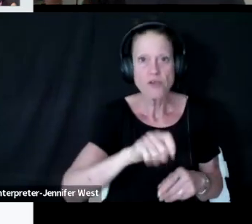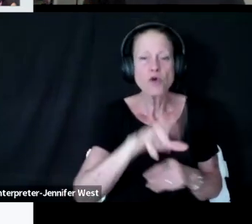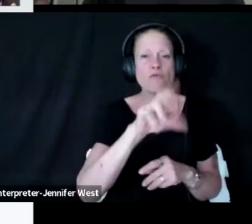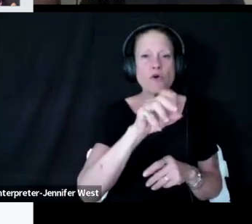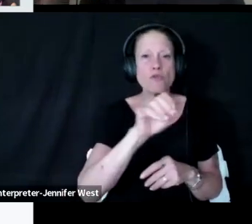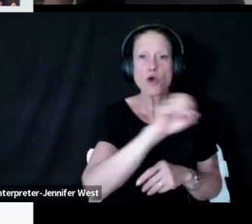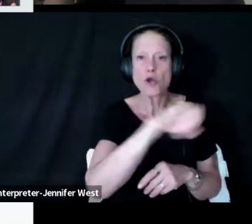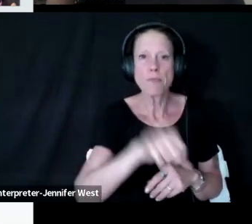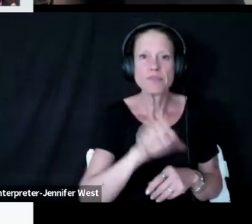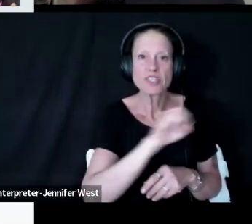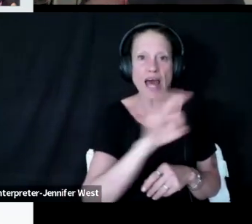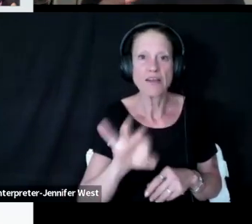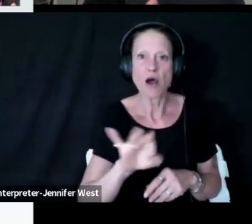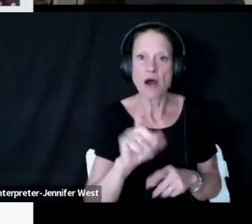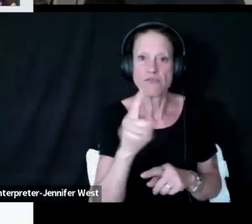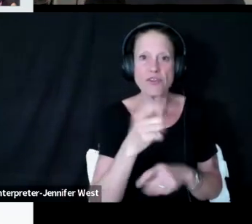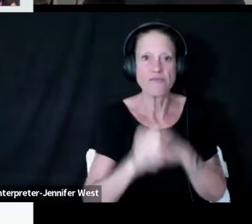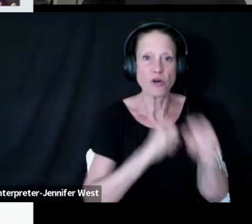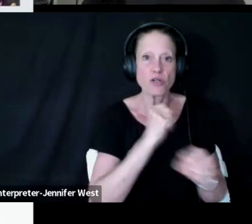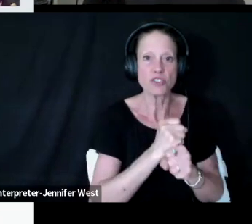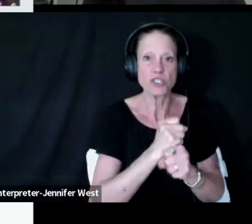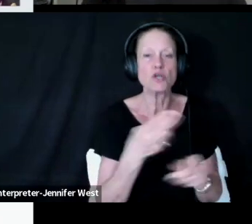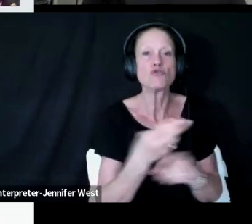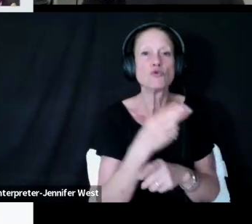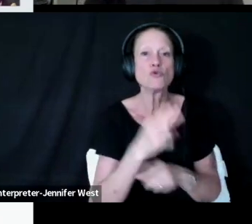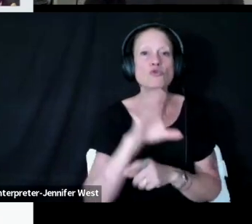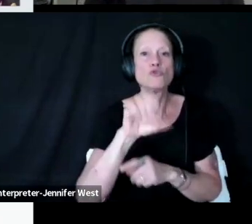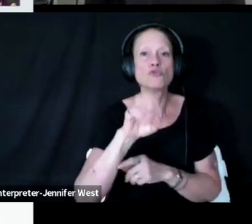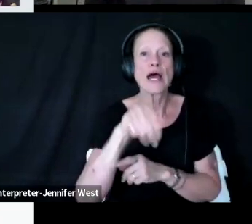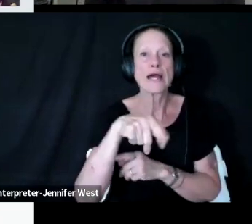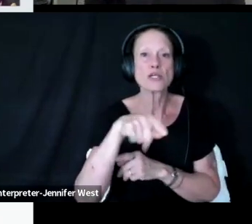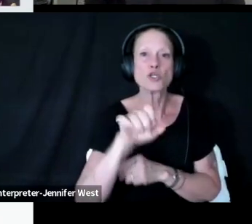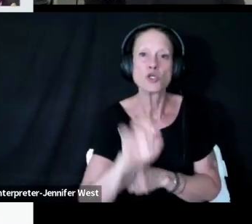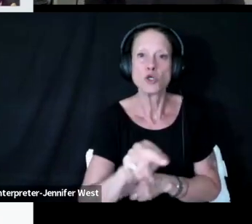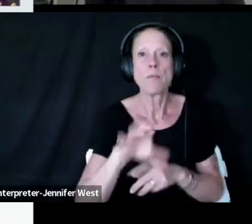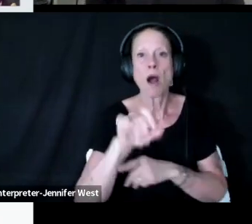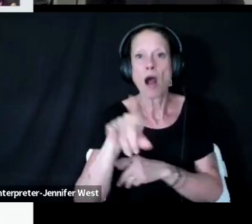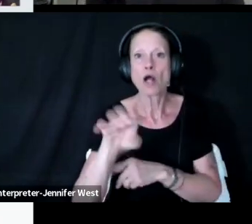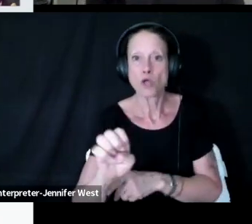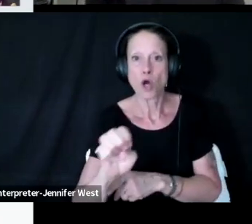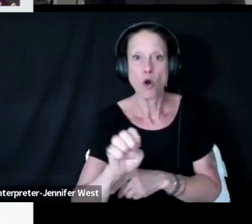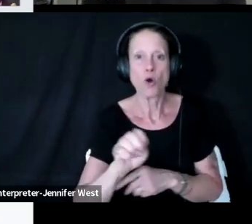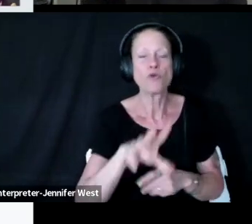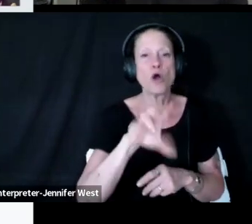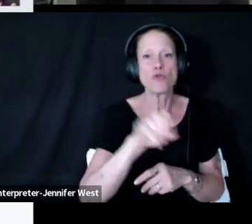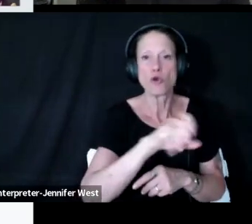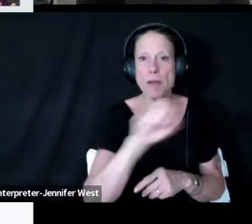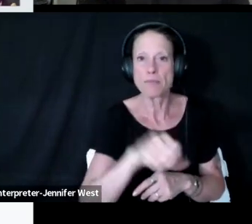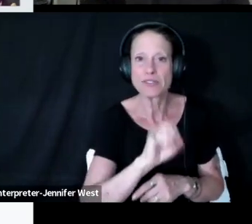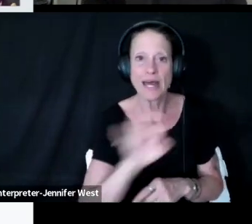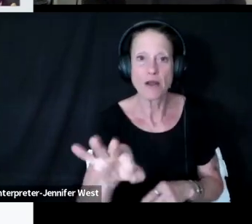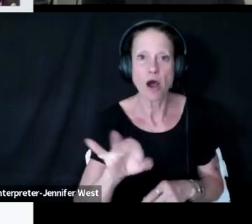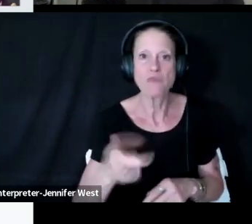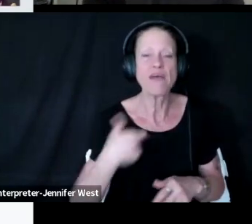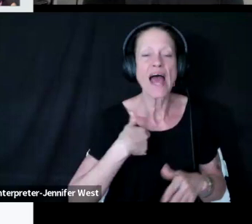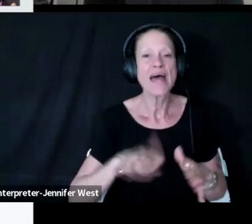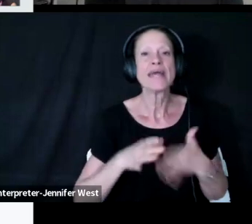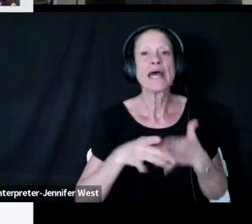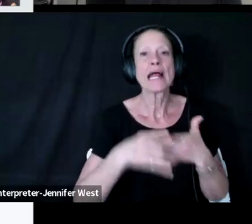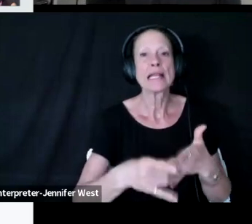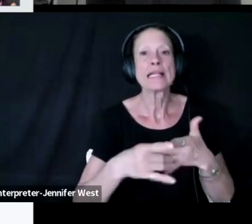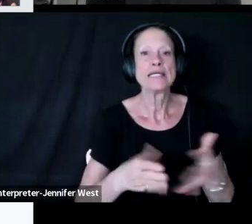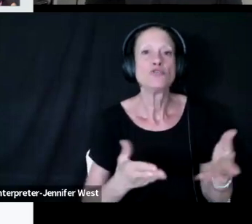the first year. And you'll go ahead and sign up, and then it'll walk you through the plan. You can also do a 14-day